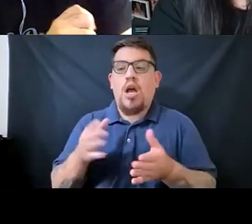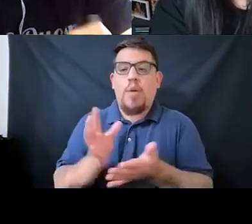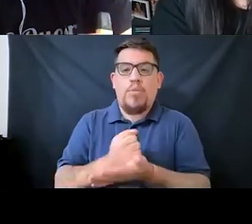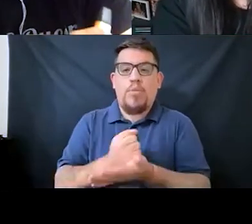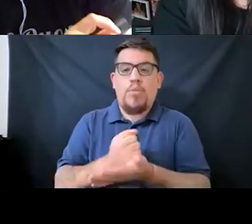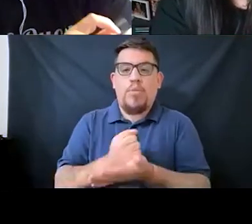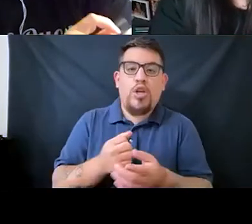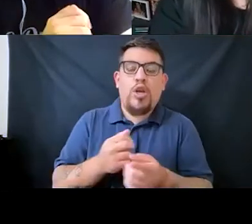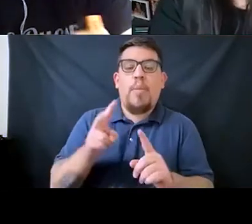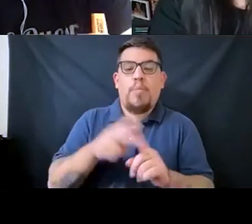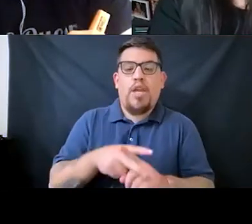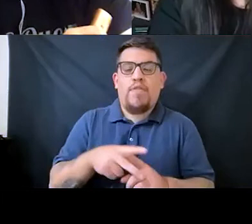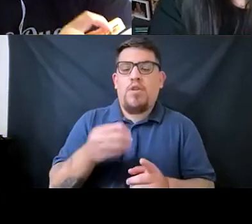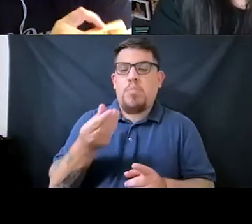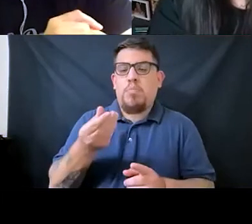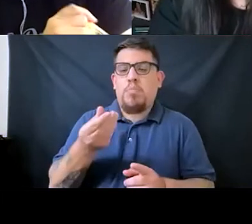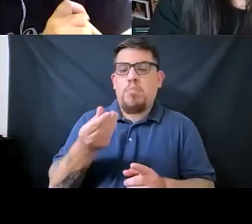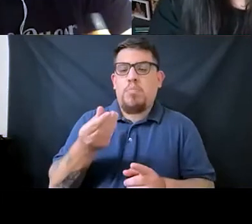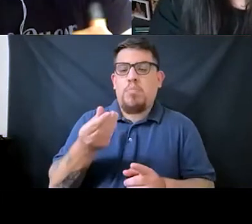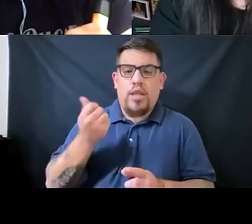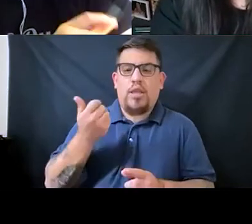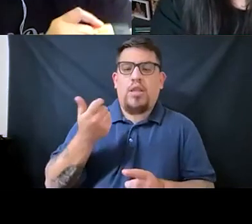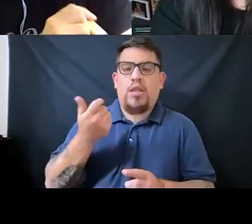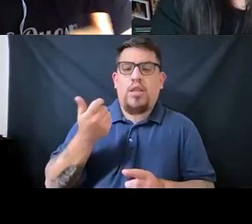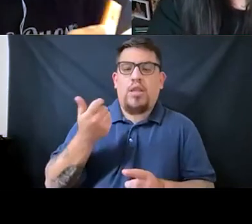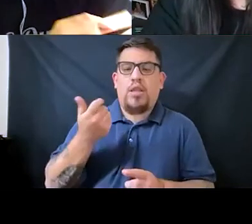small grants as part of our